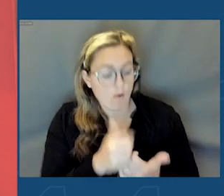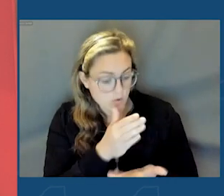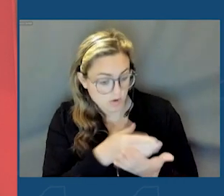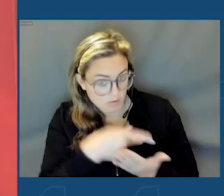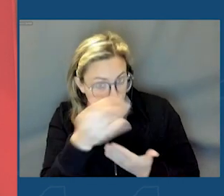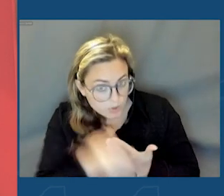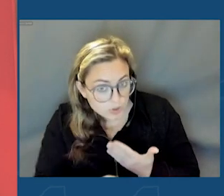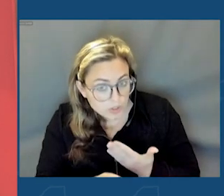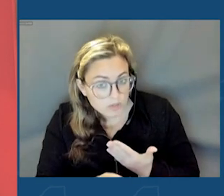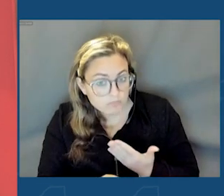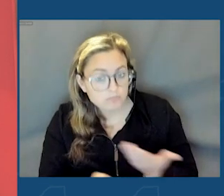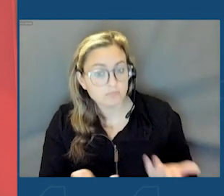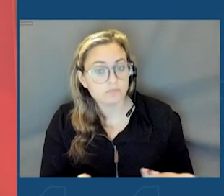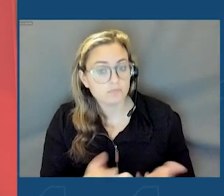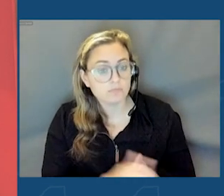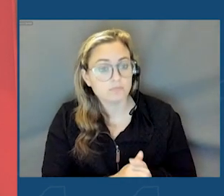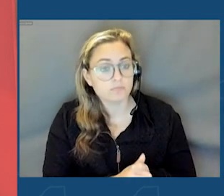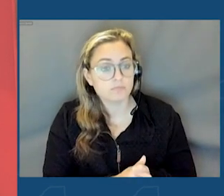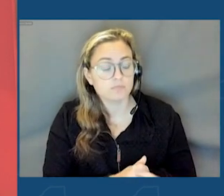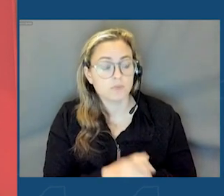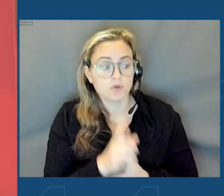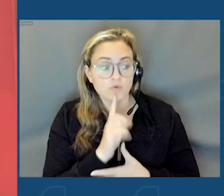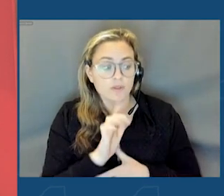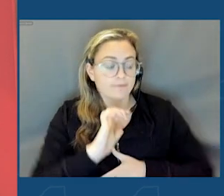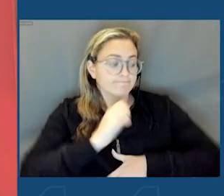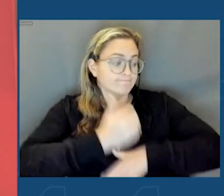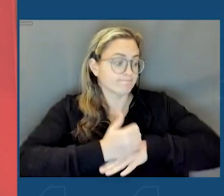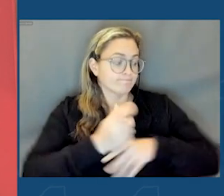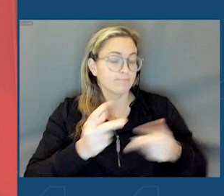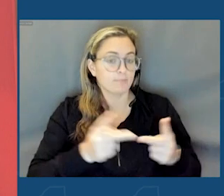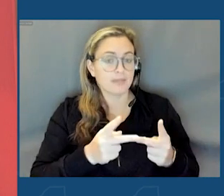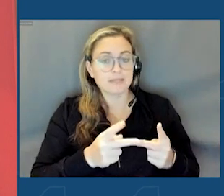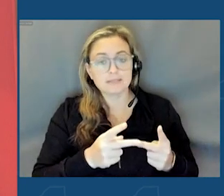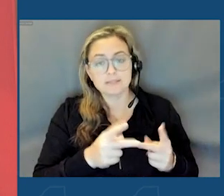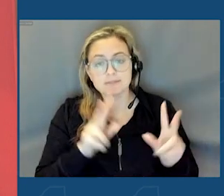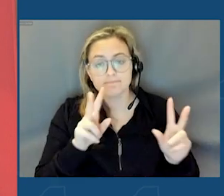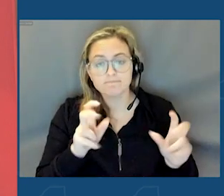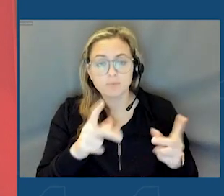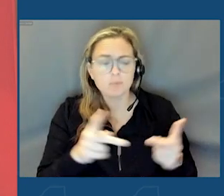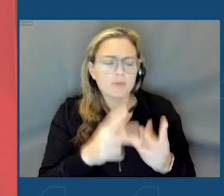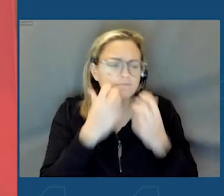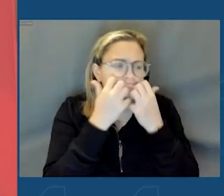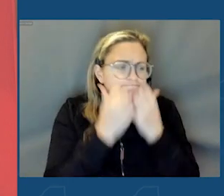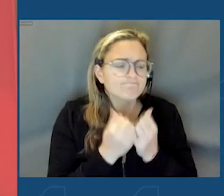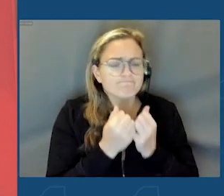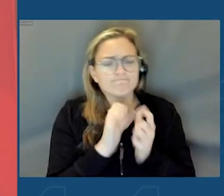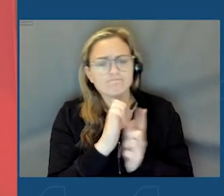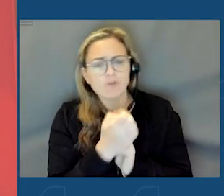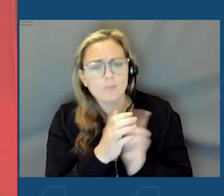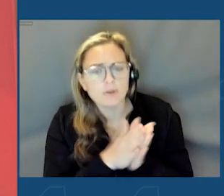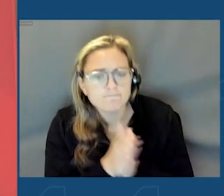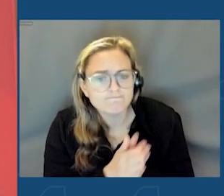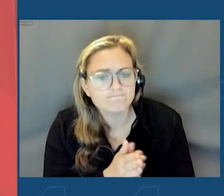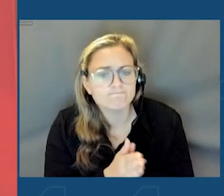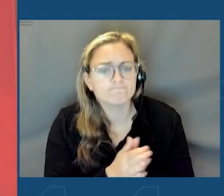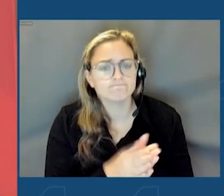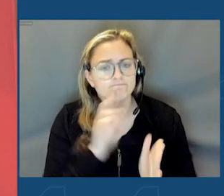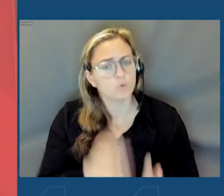was really put this place on the map as a hotbed of passionate environmentalism. And I'm so proud